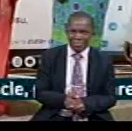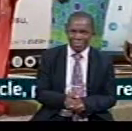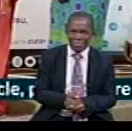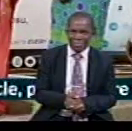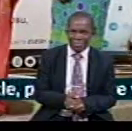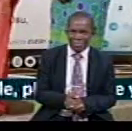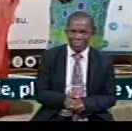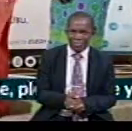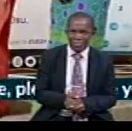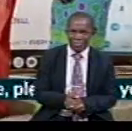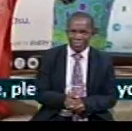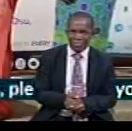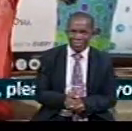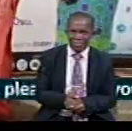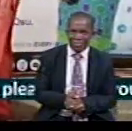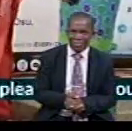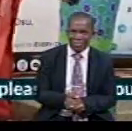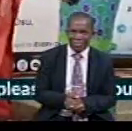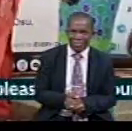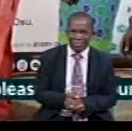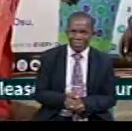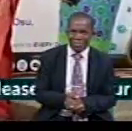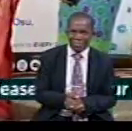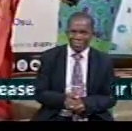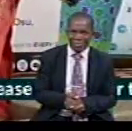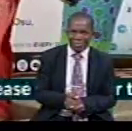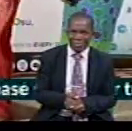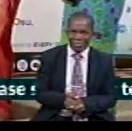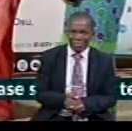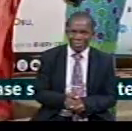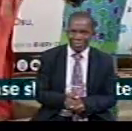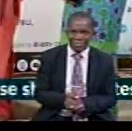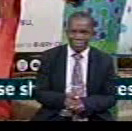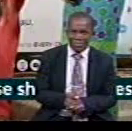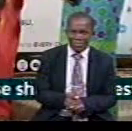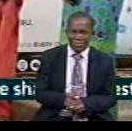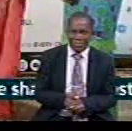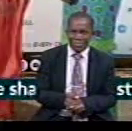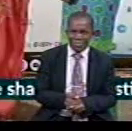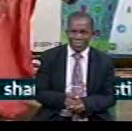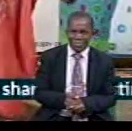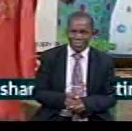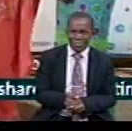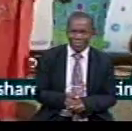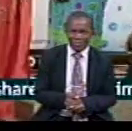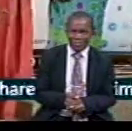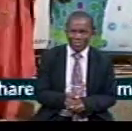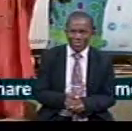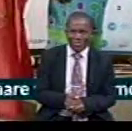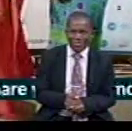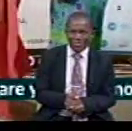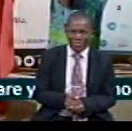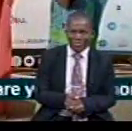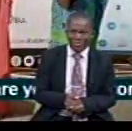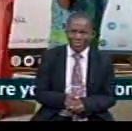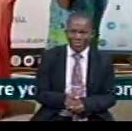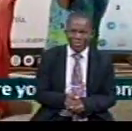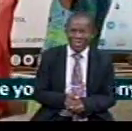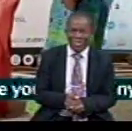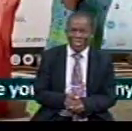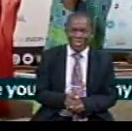kokroko wɔde ne saka yenua bemen ya. Yeah, watch me and not here free baby and what you have been doing.